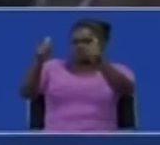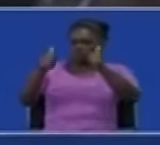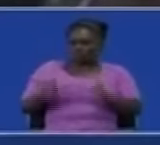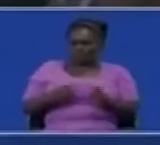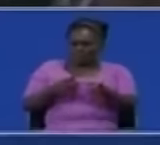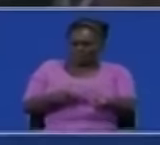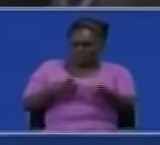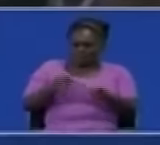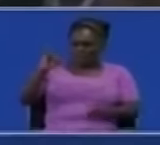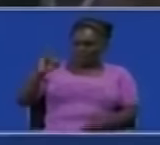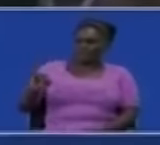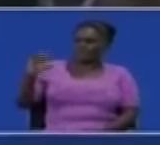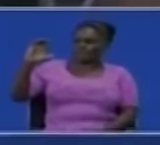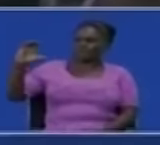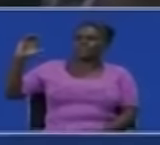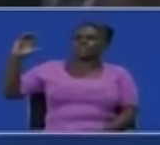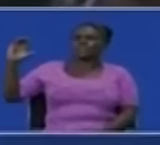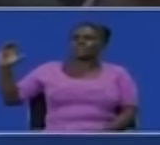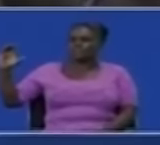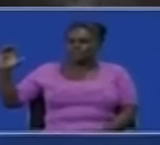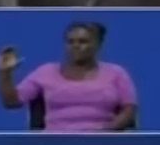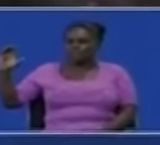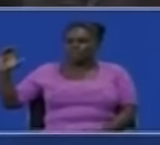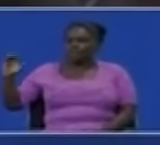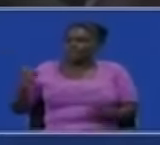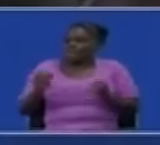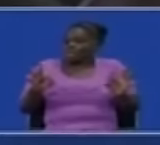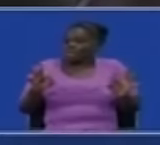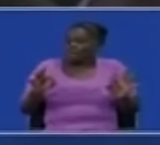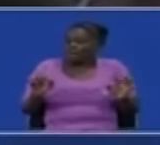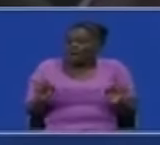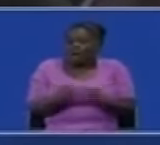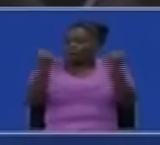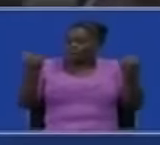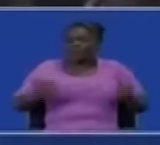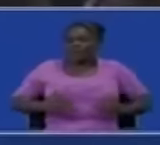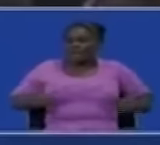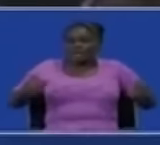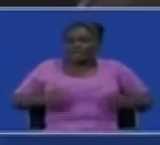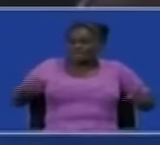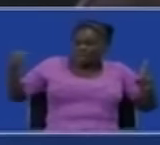prosecutor wa ICC. Mambo yakitokea Garissa,